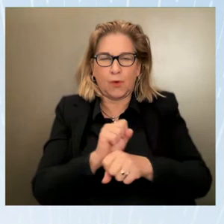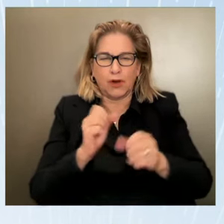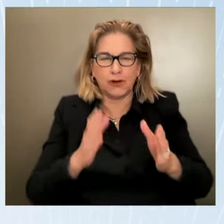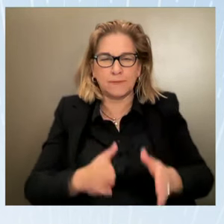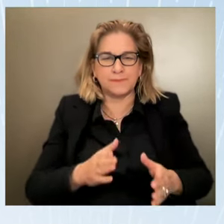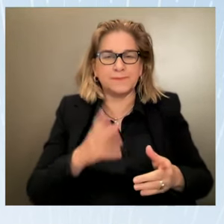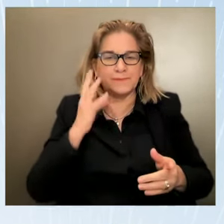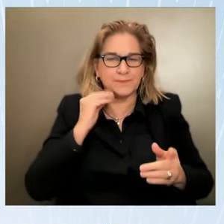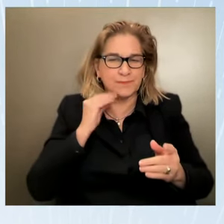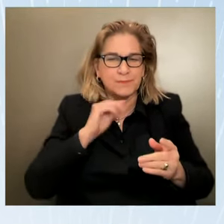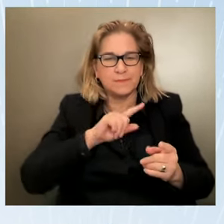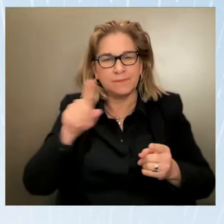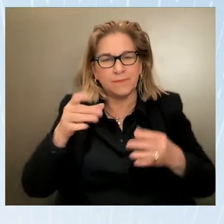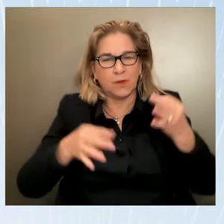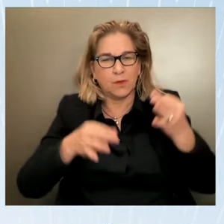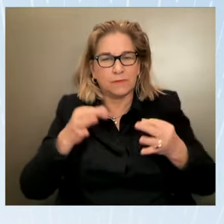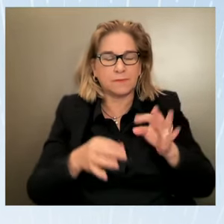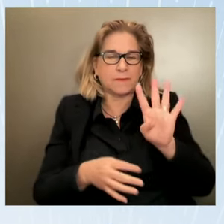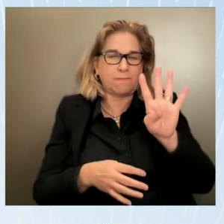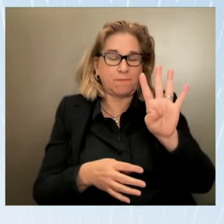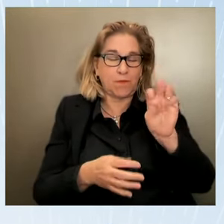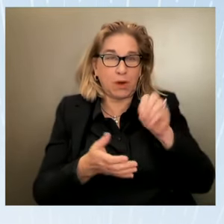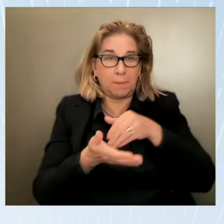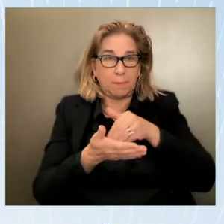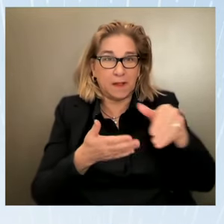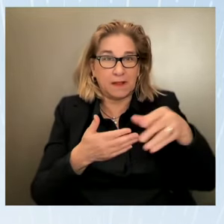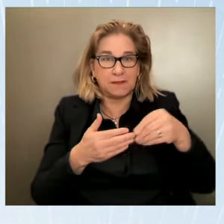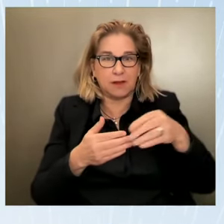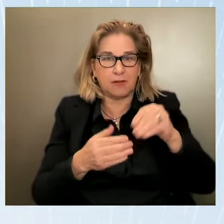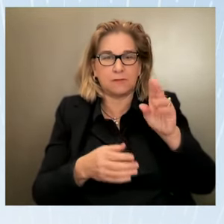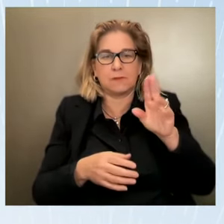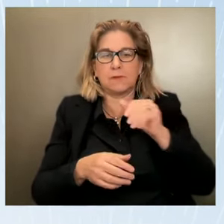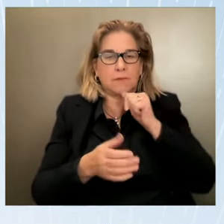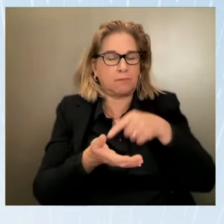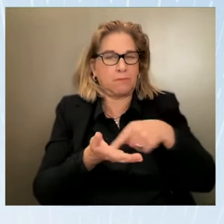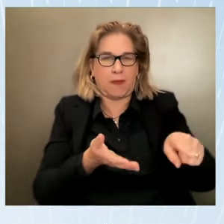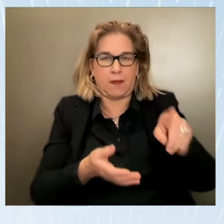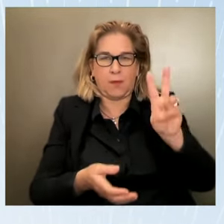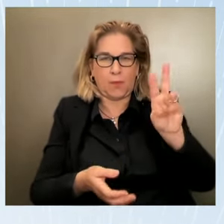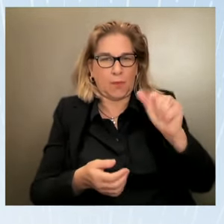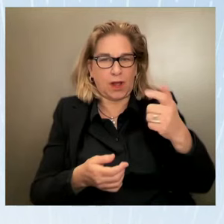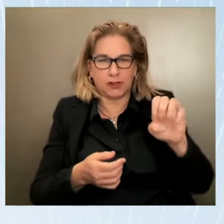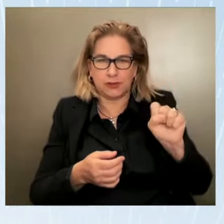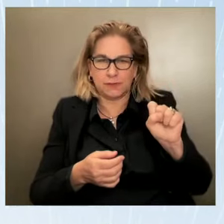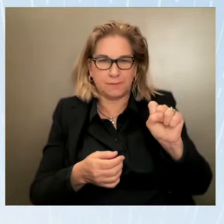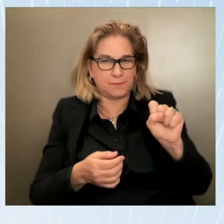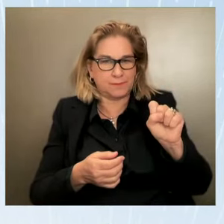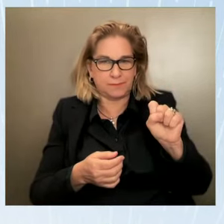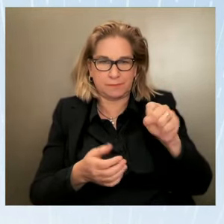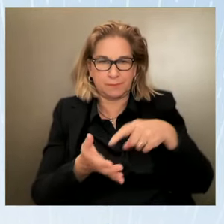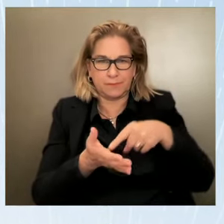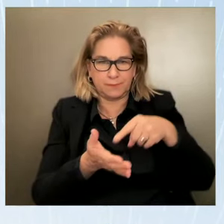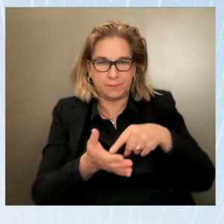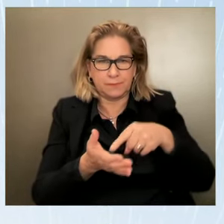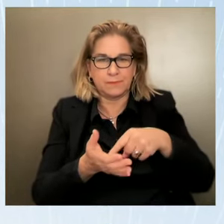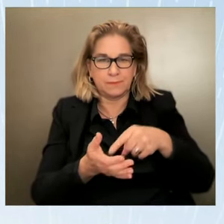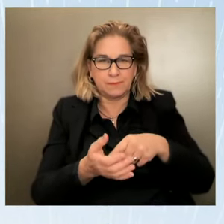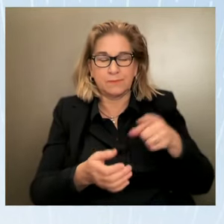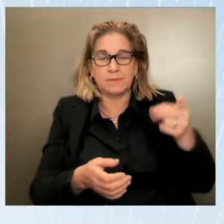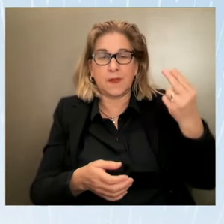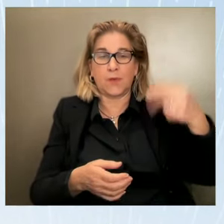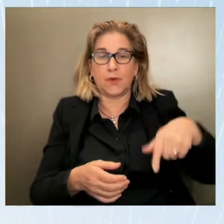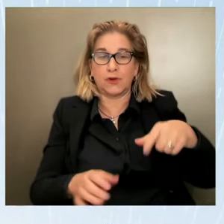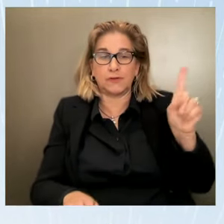wages. From their headquarters in Mexico City to their U.S. office in Baltimore, CDM's work is binational, their advocacy